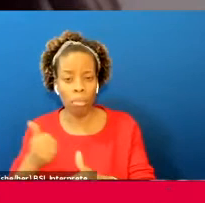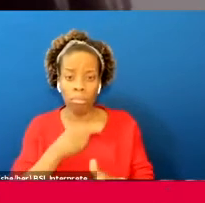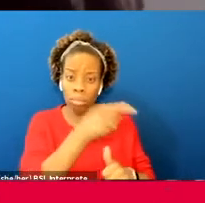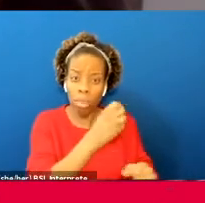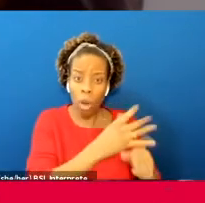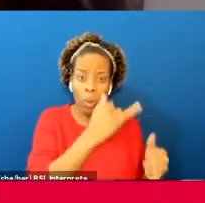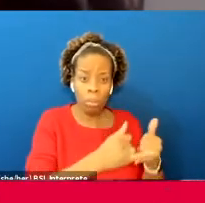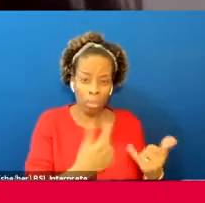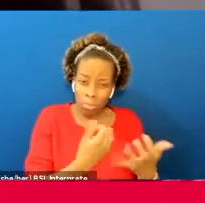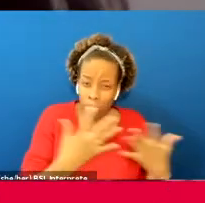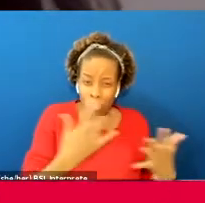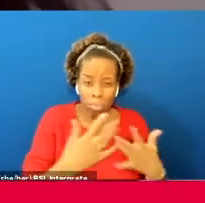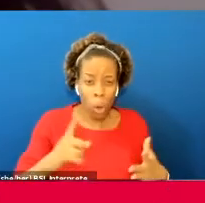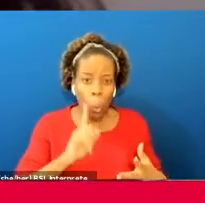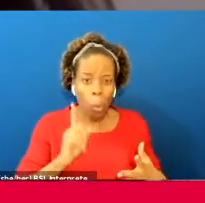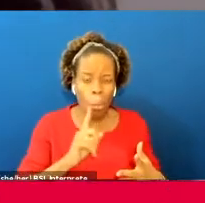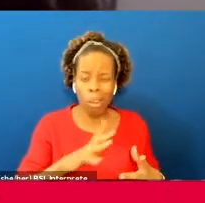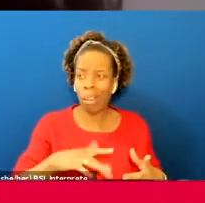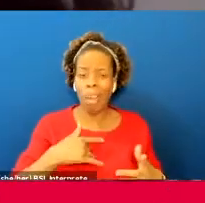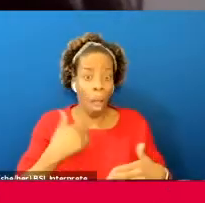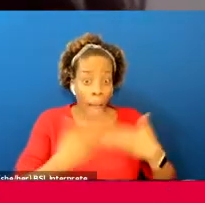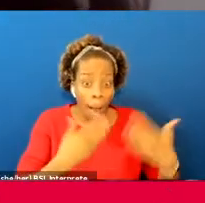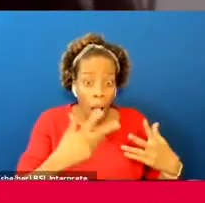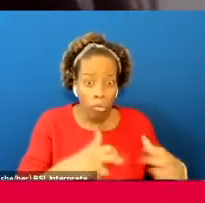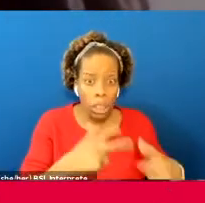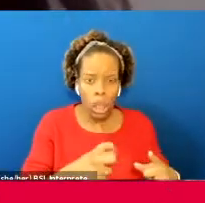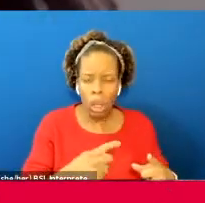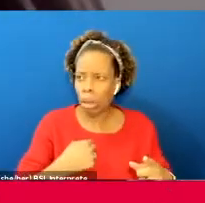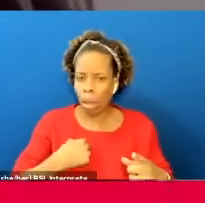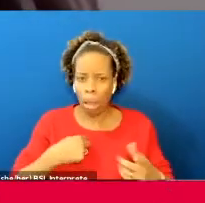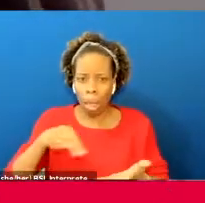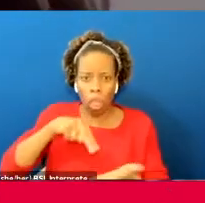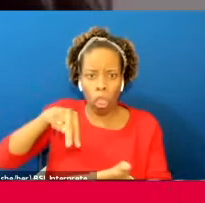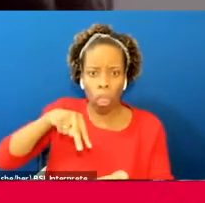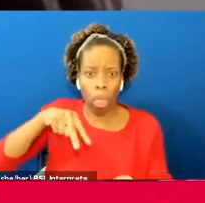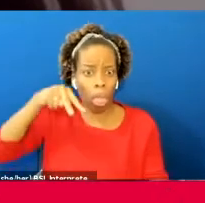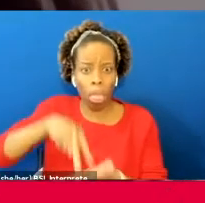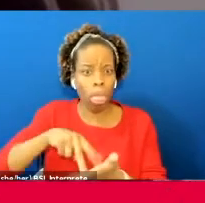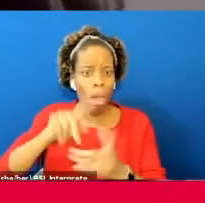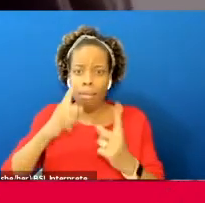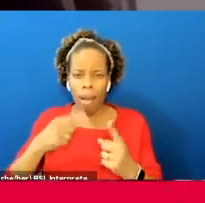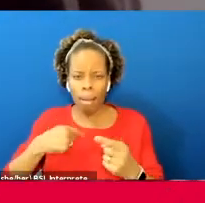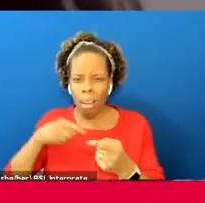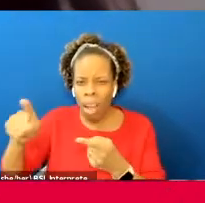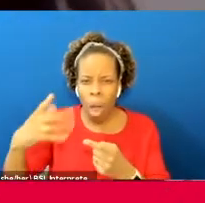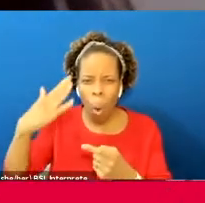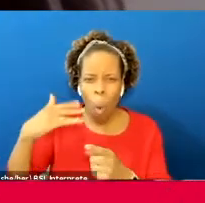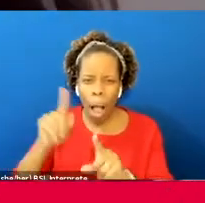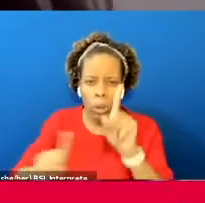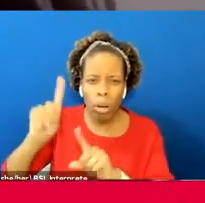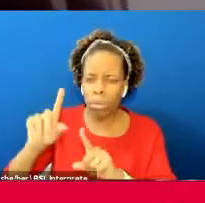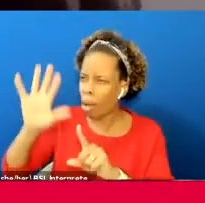belong just because of the nature of their research, for challenging, you know, the patriarchy, for challenging white supremacy, for challenging imperialism